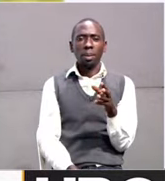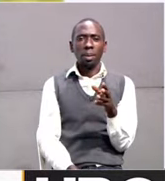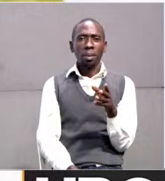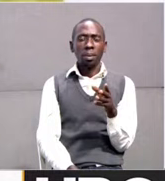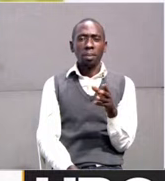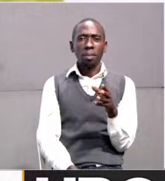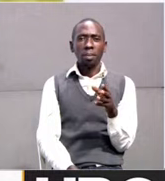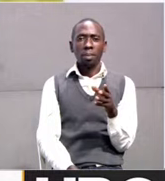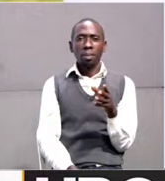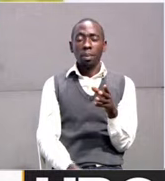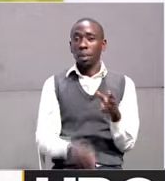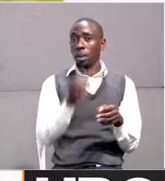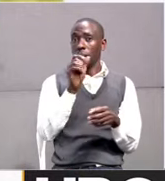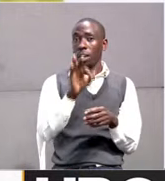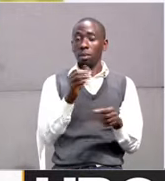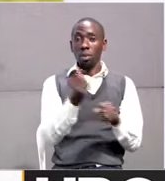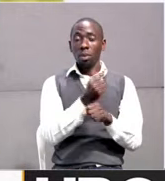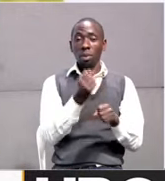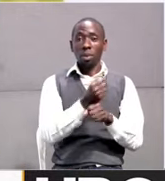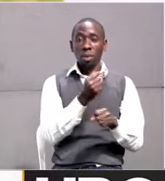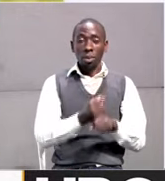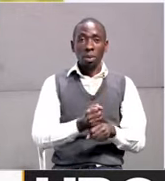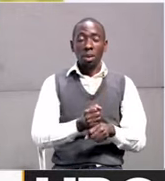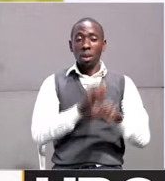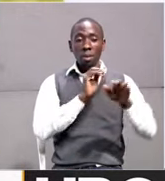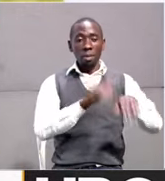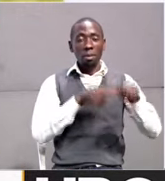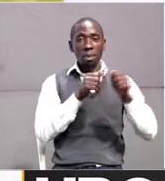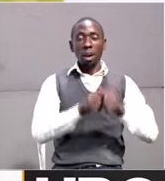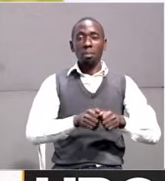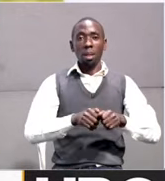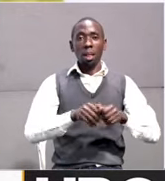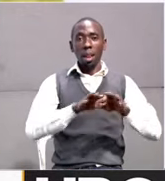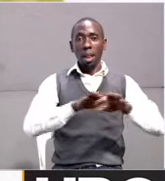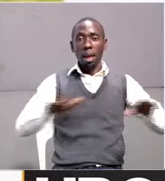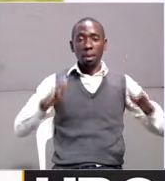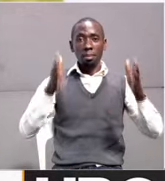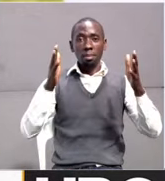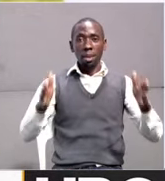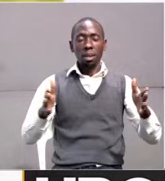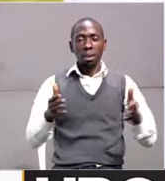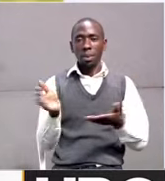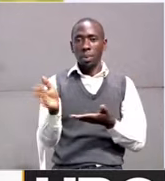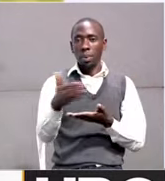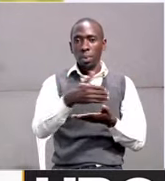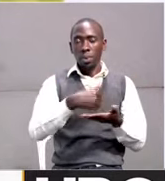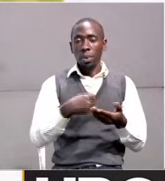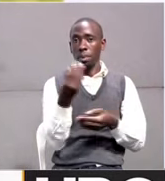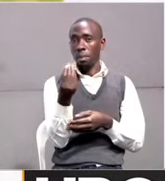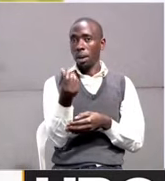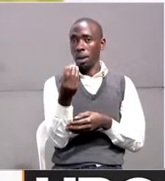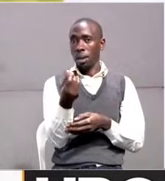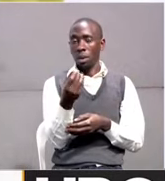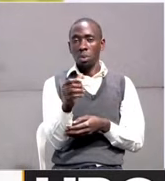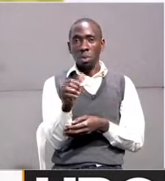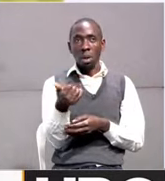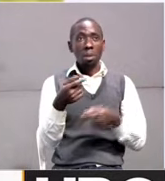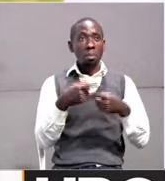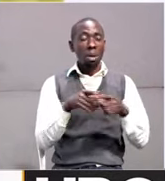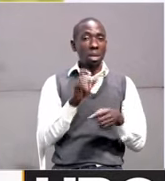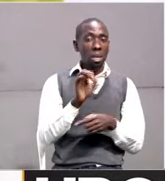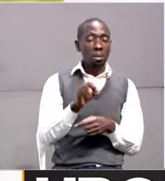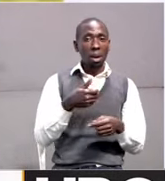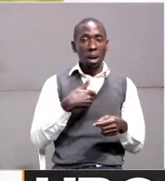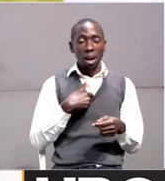if you do it on a big scale, you can get good money, but if you have got a smaller piece of land,